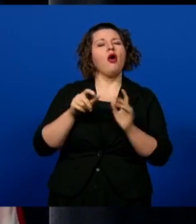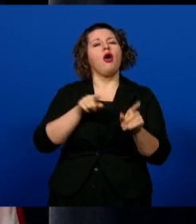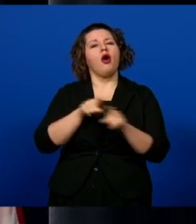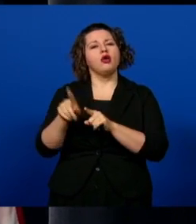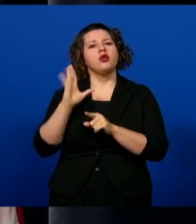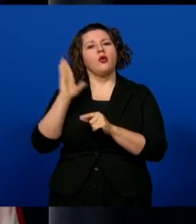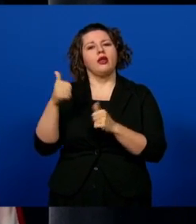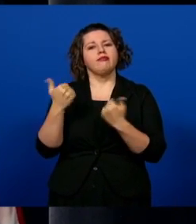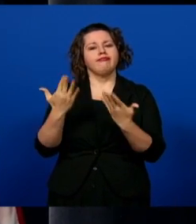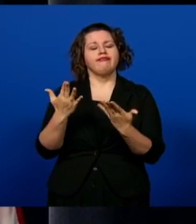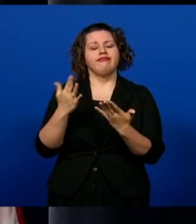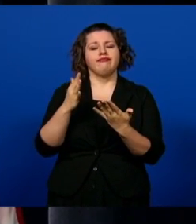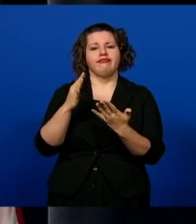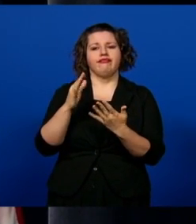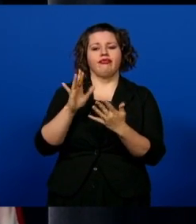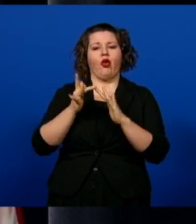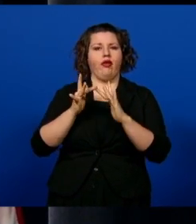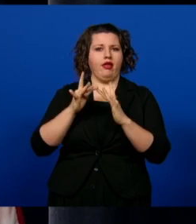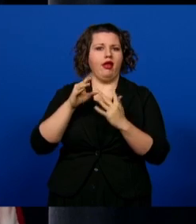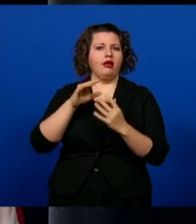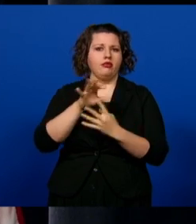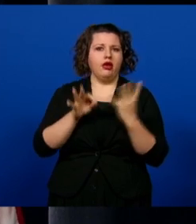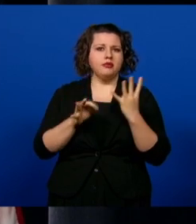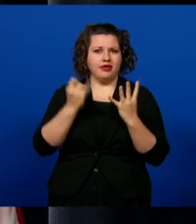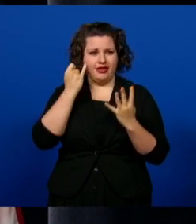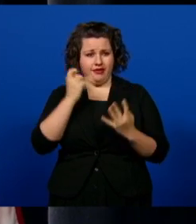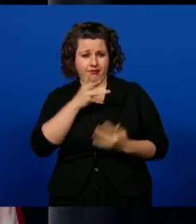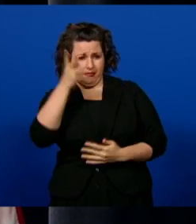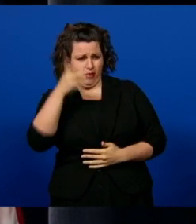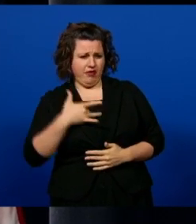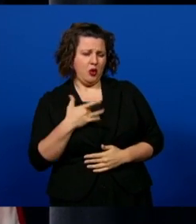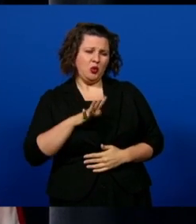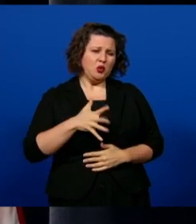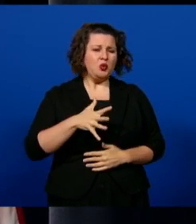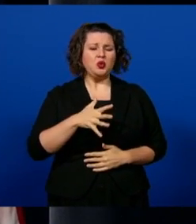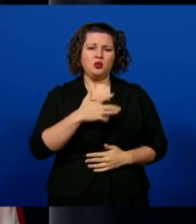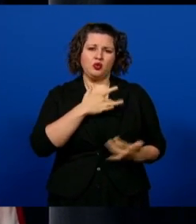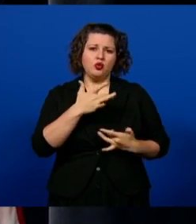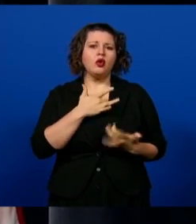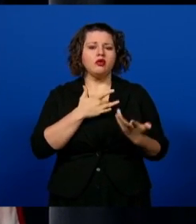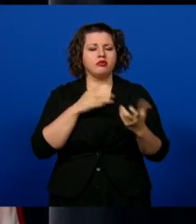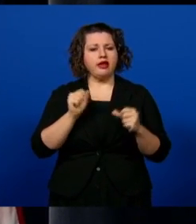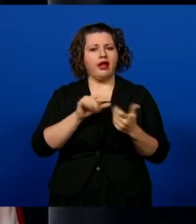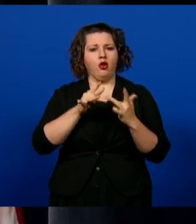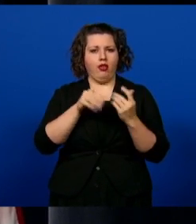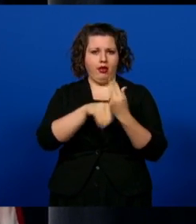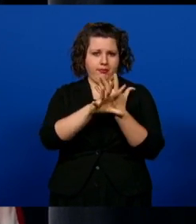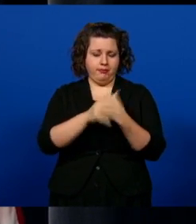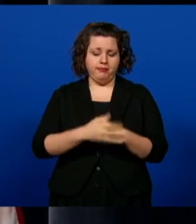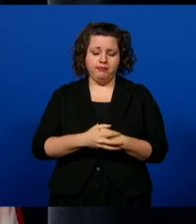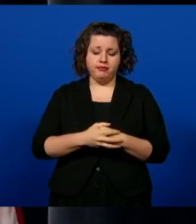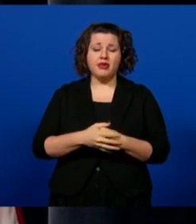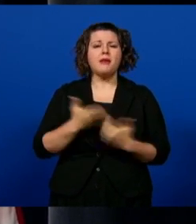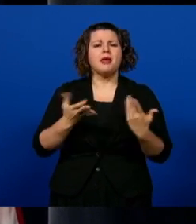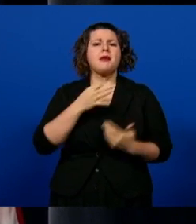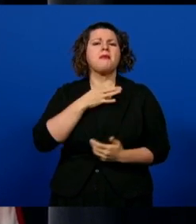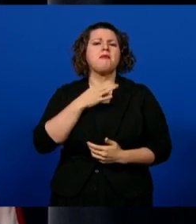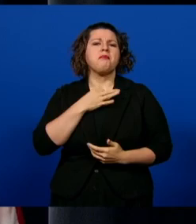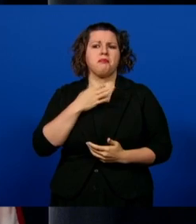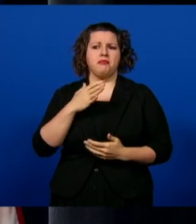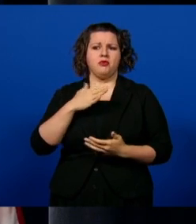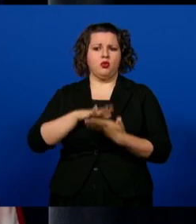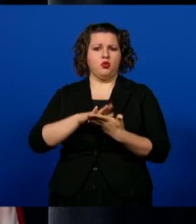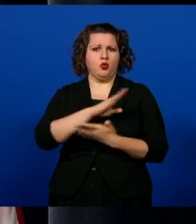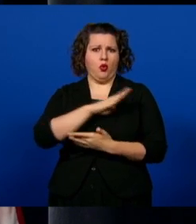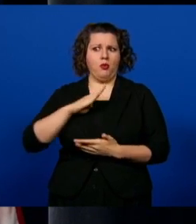to parents that have concerns. You might be wondering why my school board and I want to